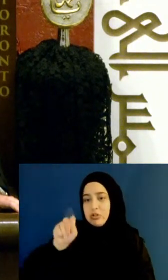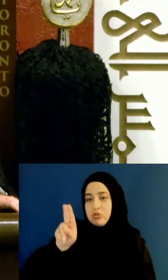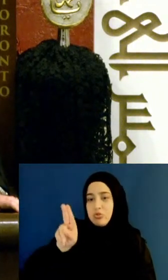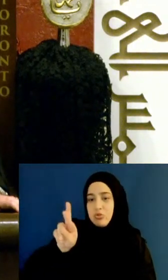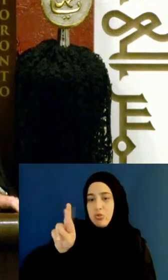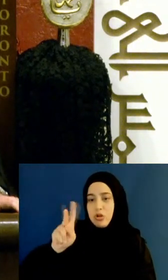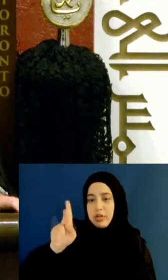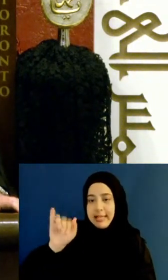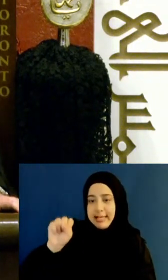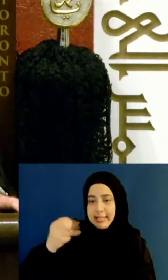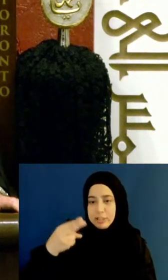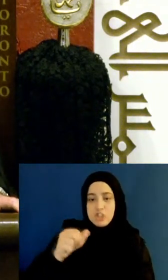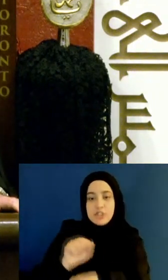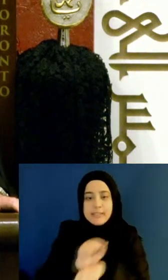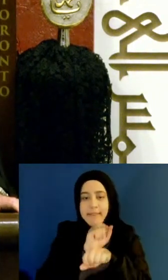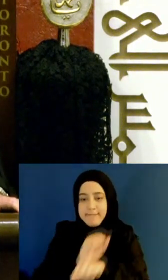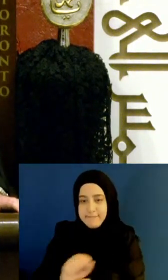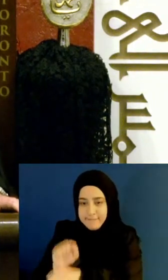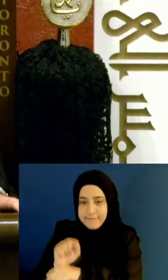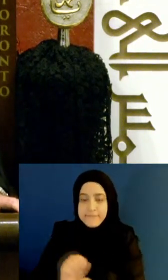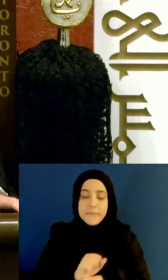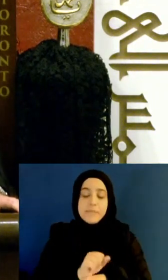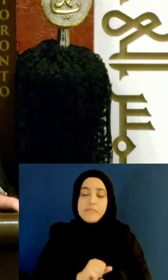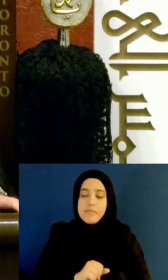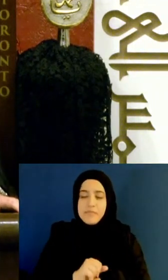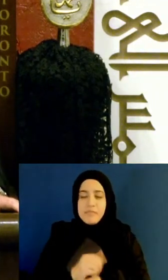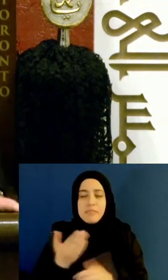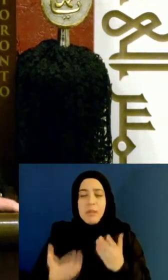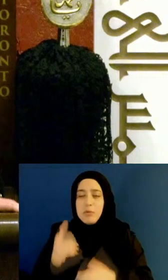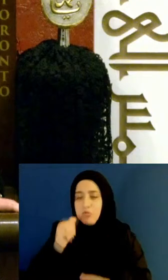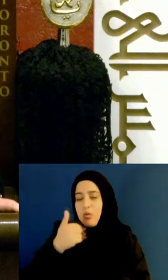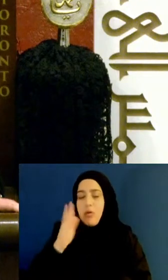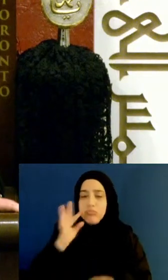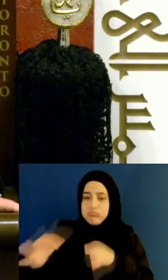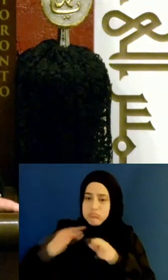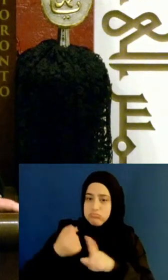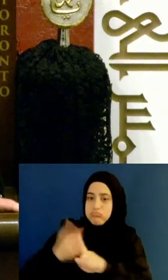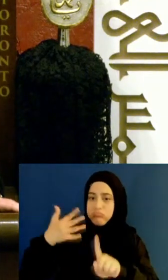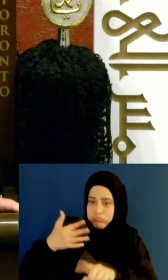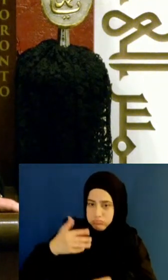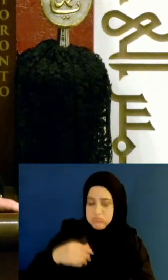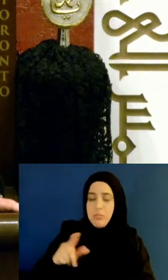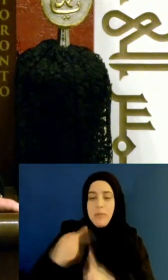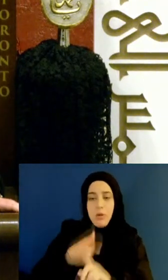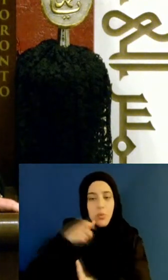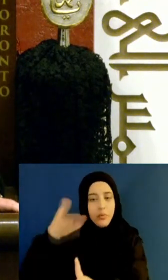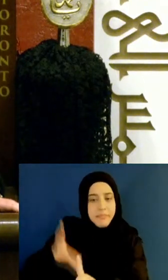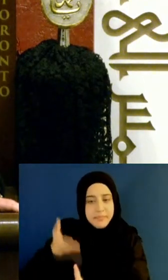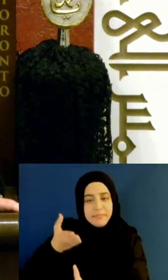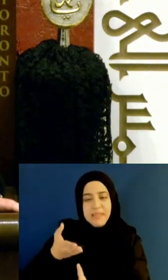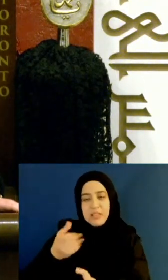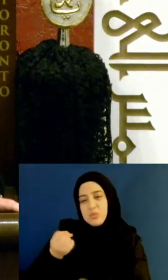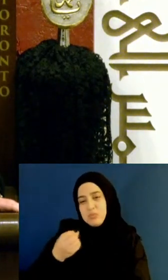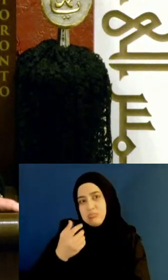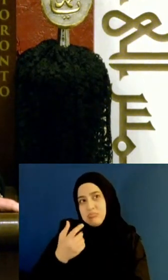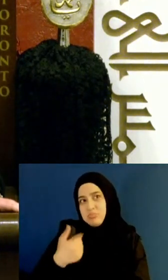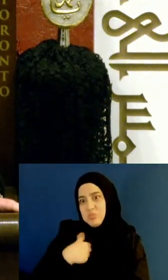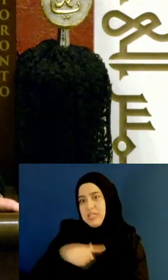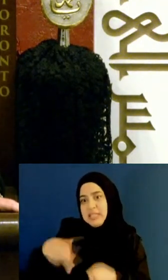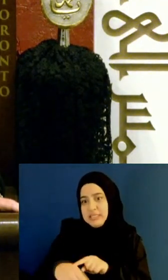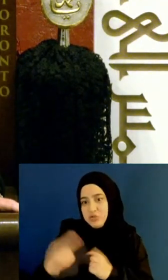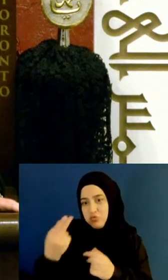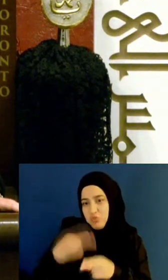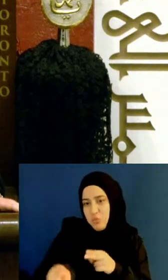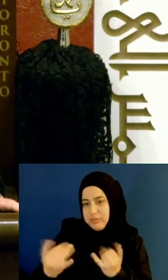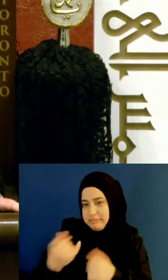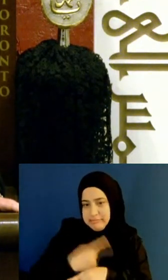And perhaps we will speak more about him tomorrow so we can not have to cut short the masa'ib. He was a Turkish